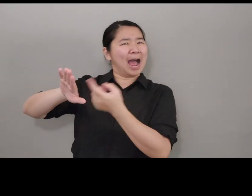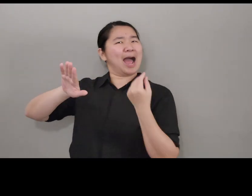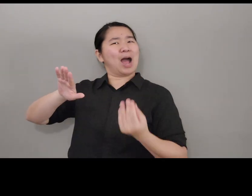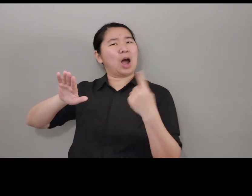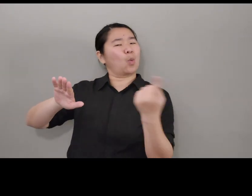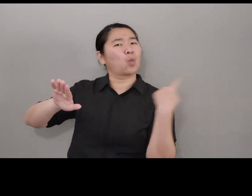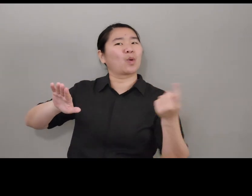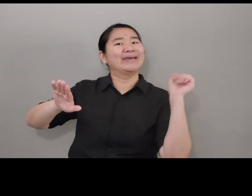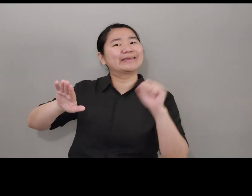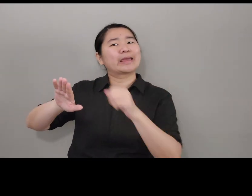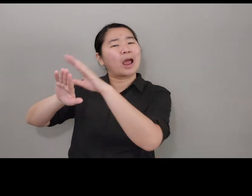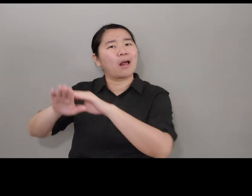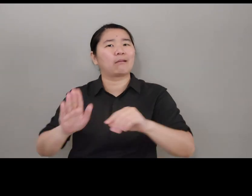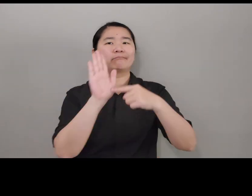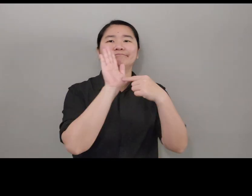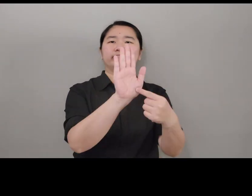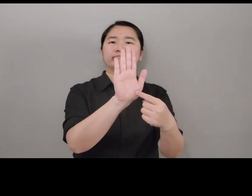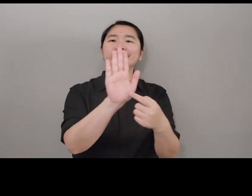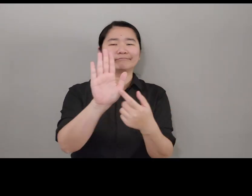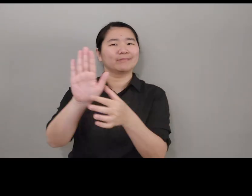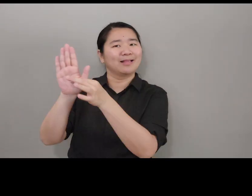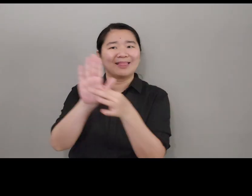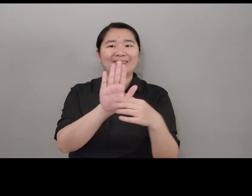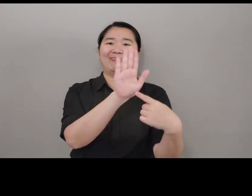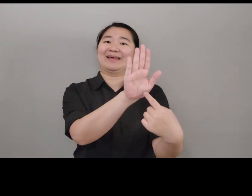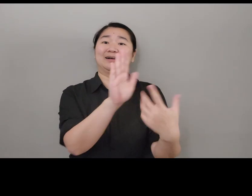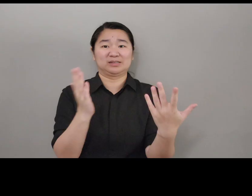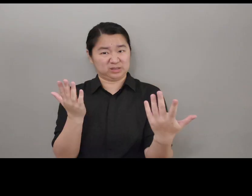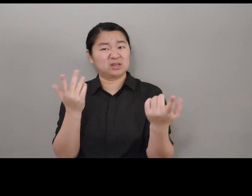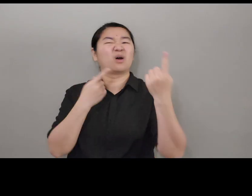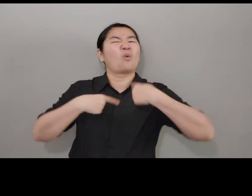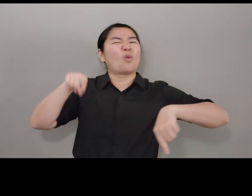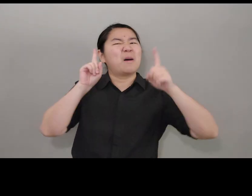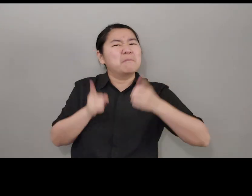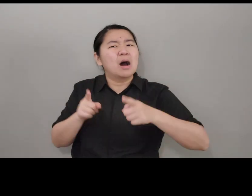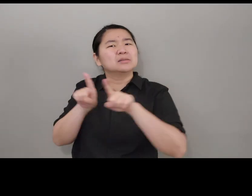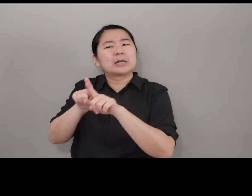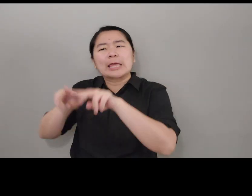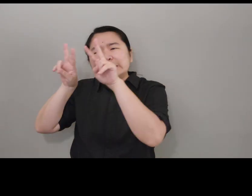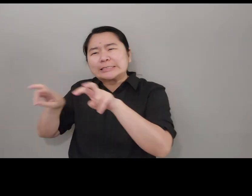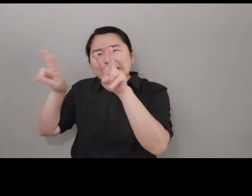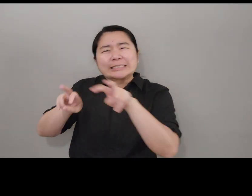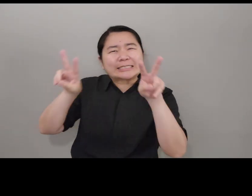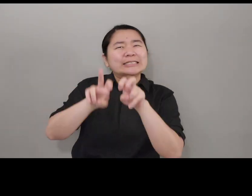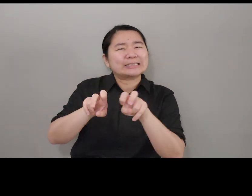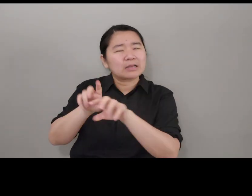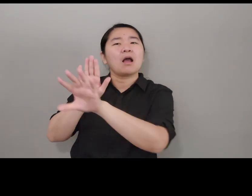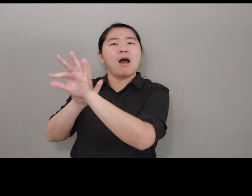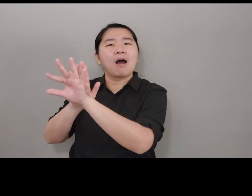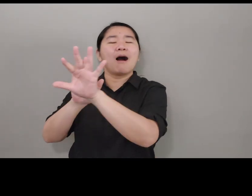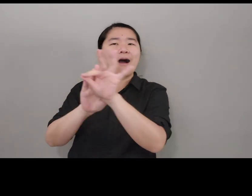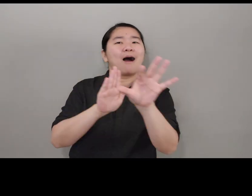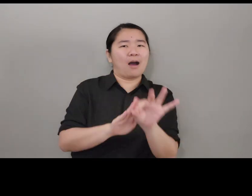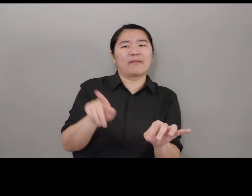we've identified individually or we've identified together with these organizations. And I think that's where a lot of bias starts to